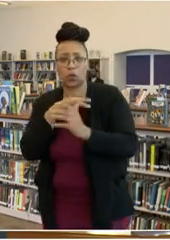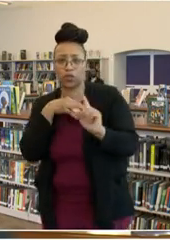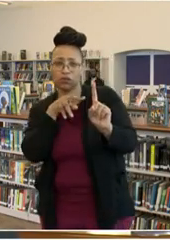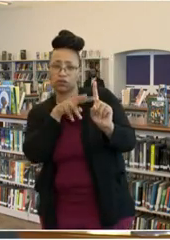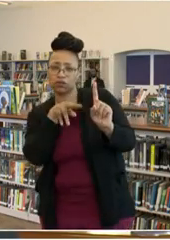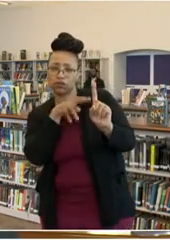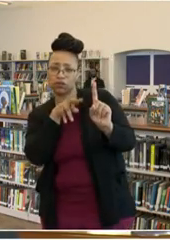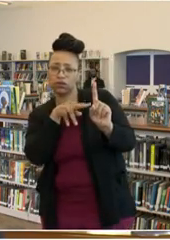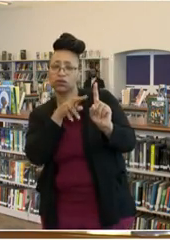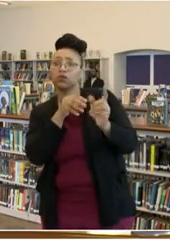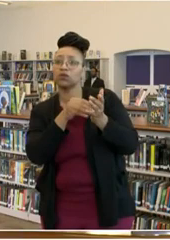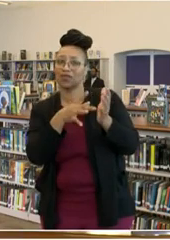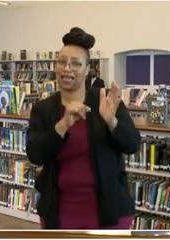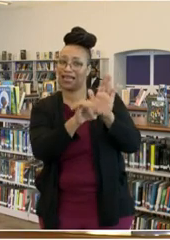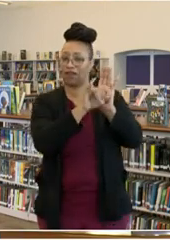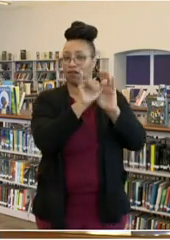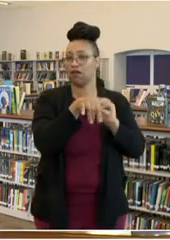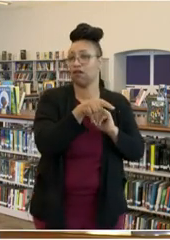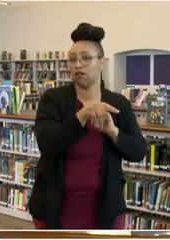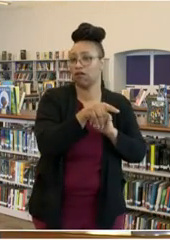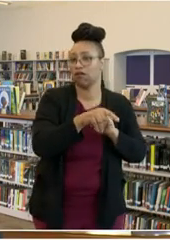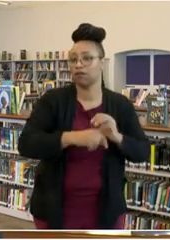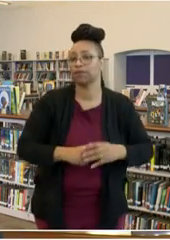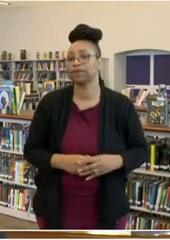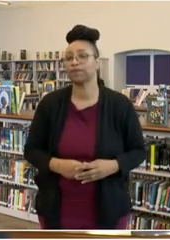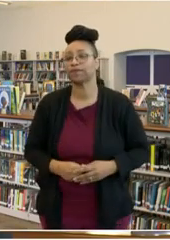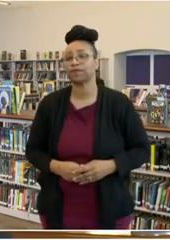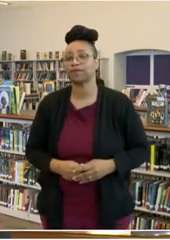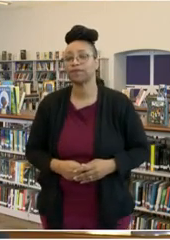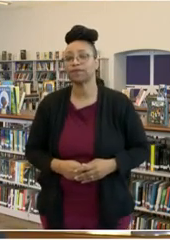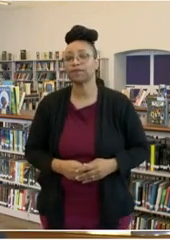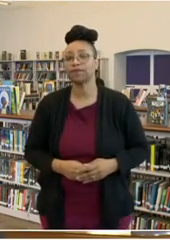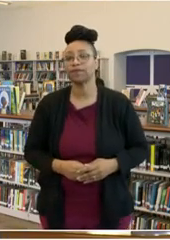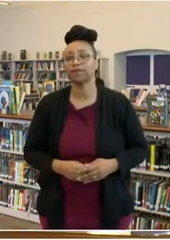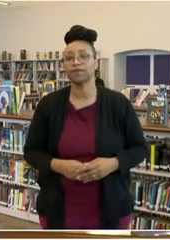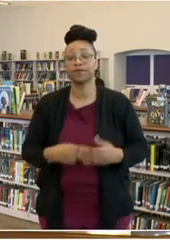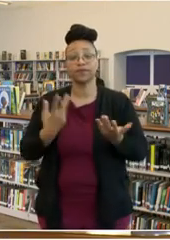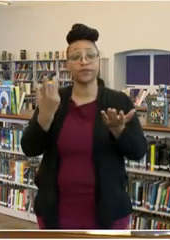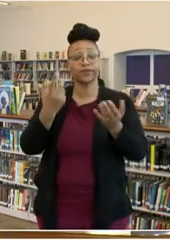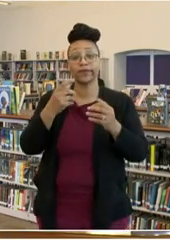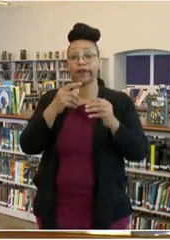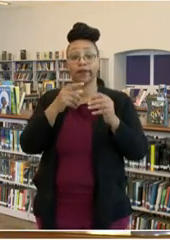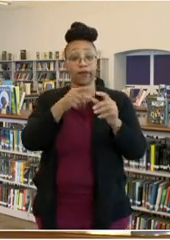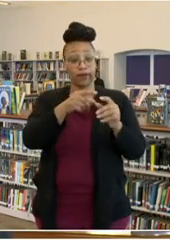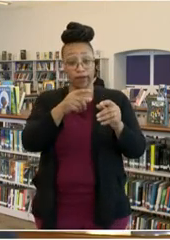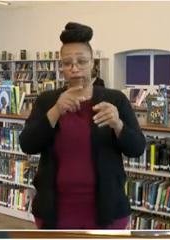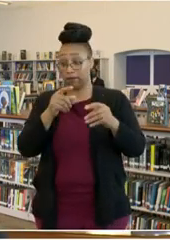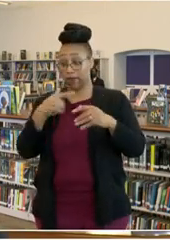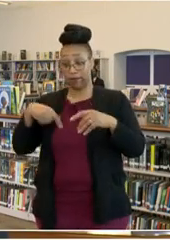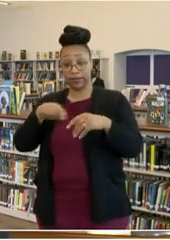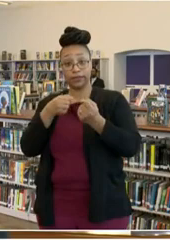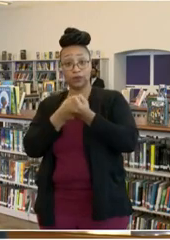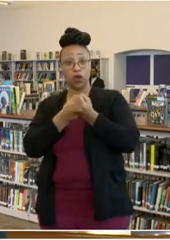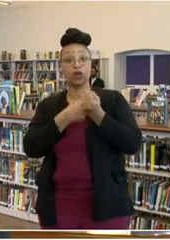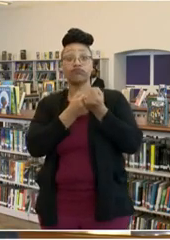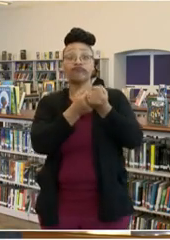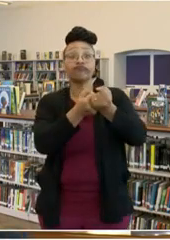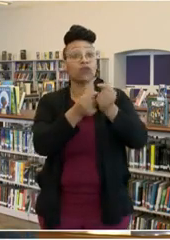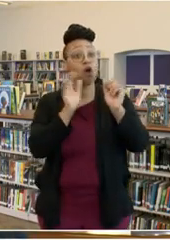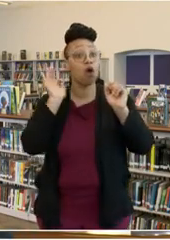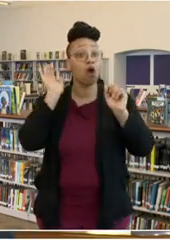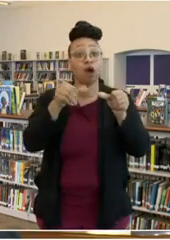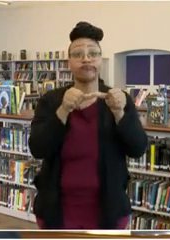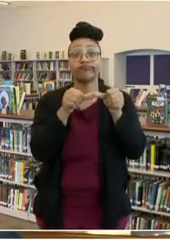duration is shorter, and sometimes it's longer, depending upon the services and what the student needs. And then we're